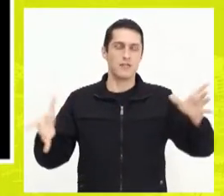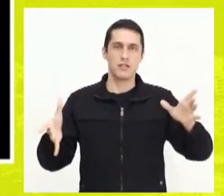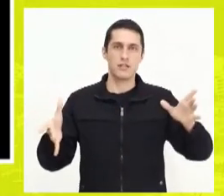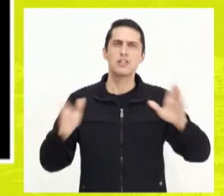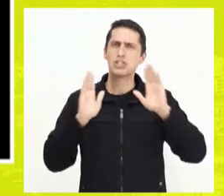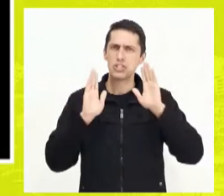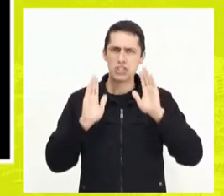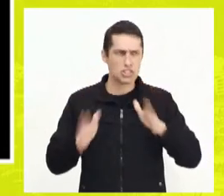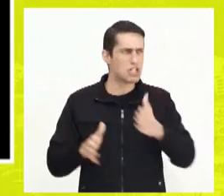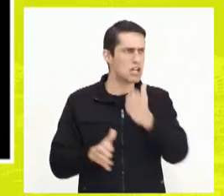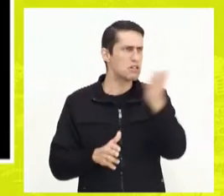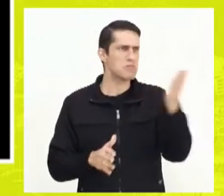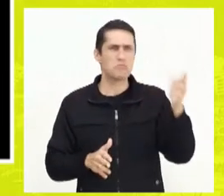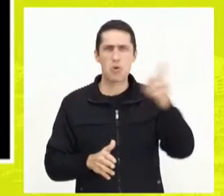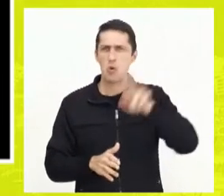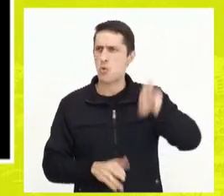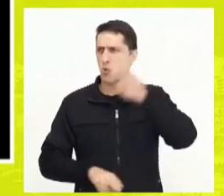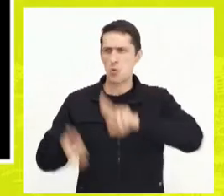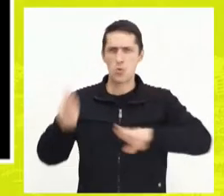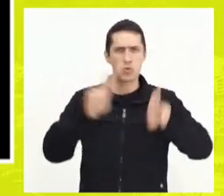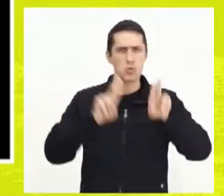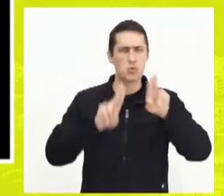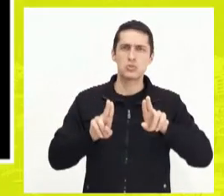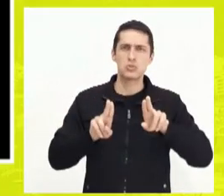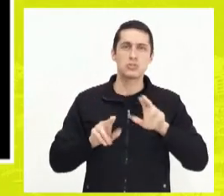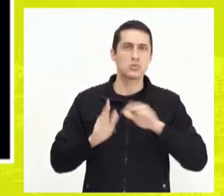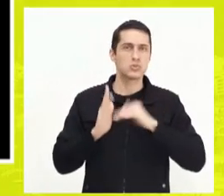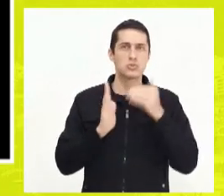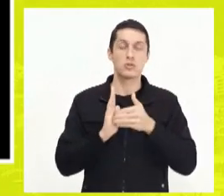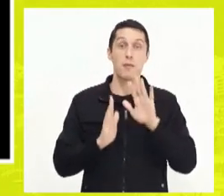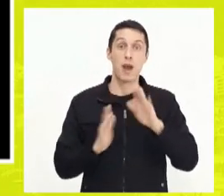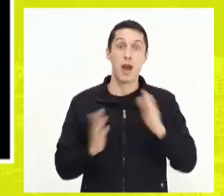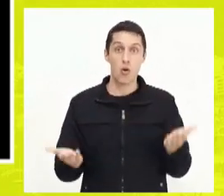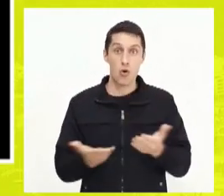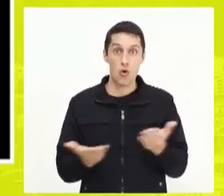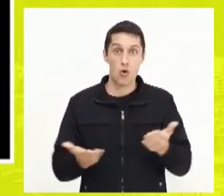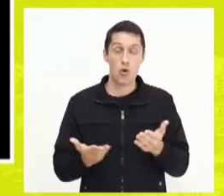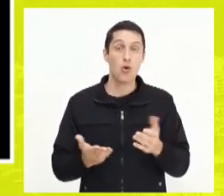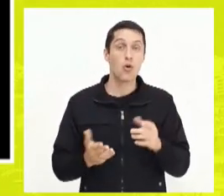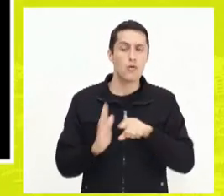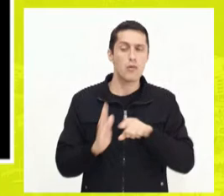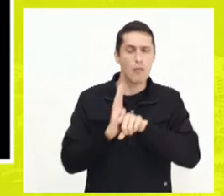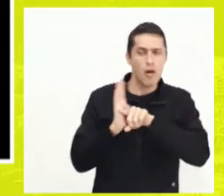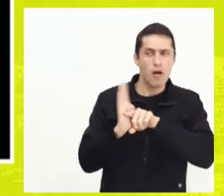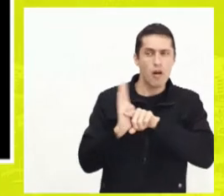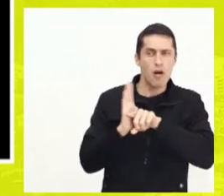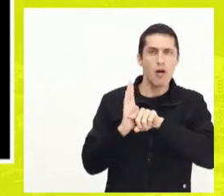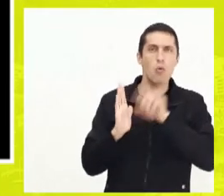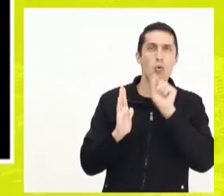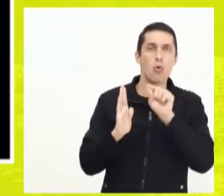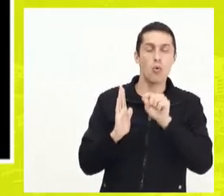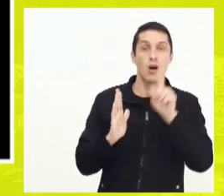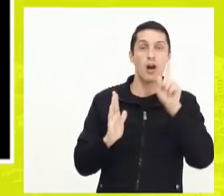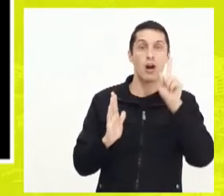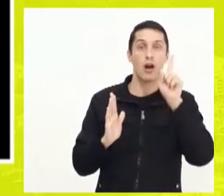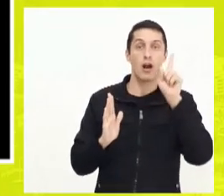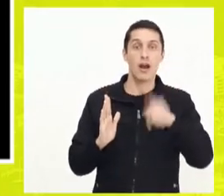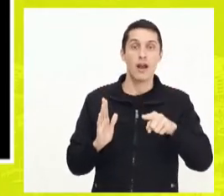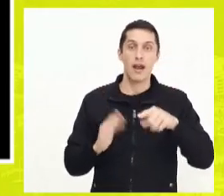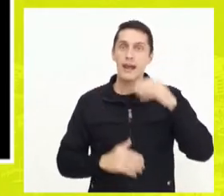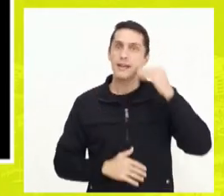live this is commercialized all the time so effectively what's mind from